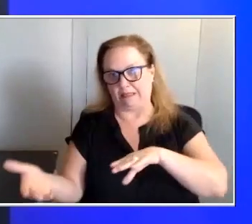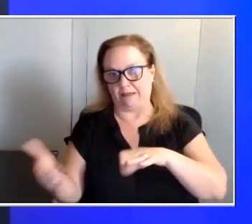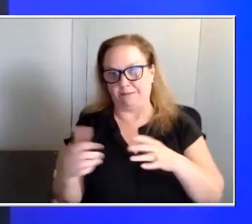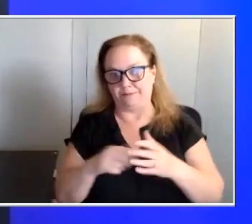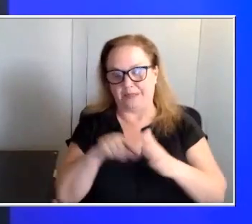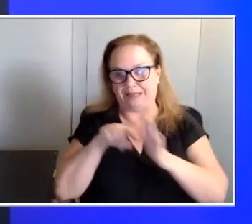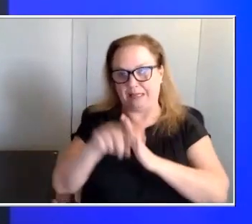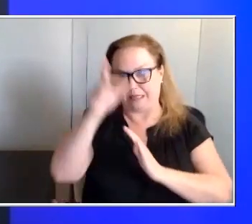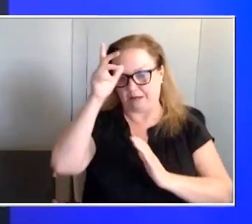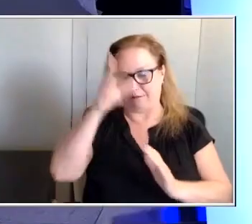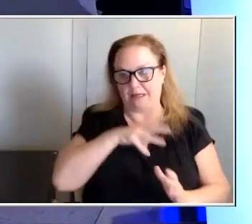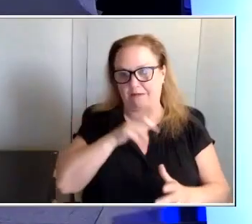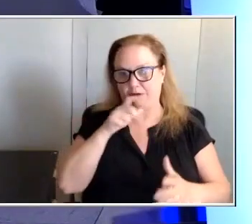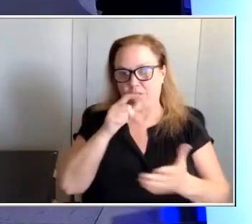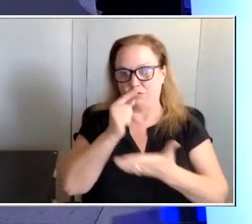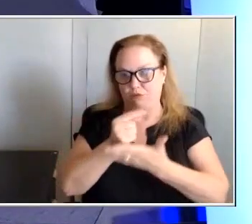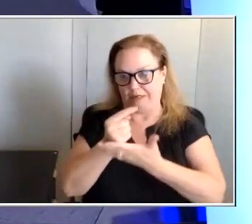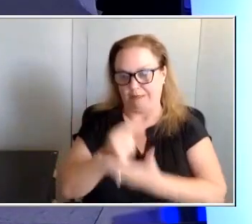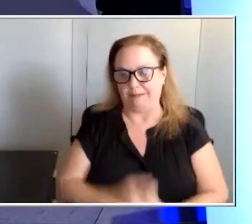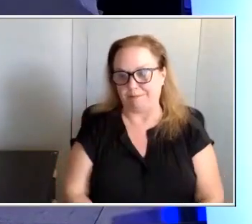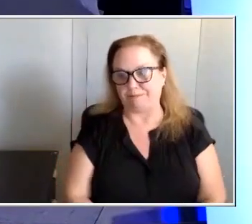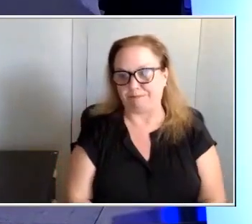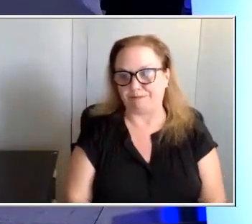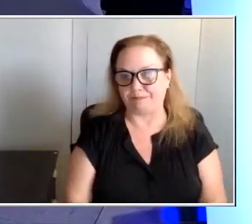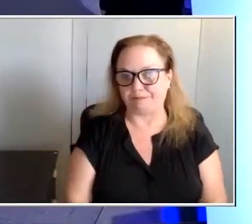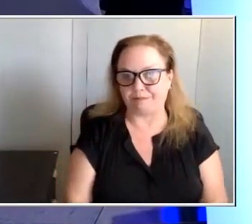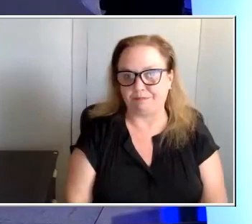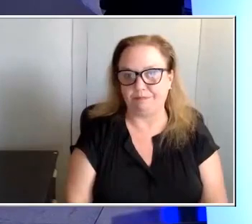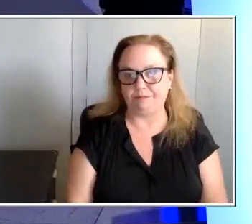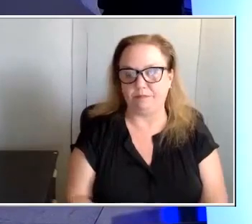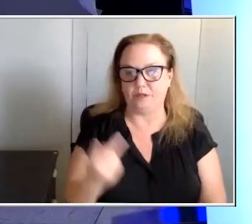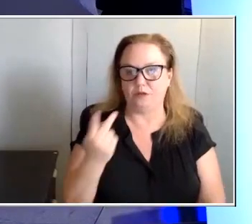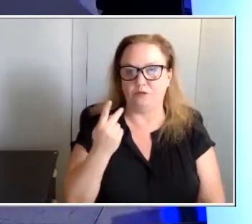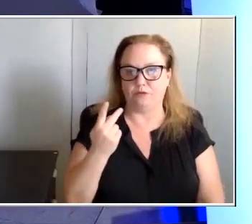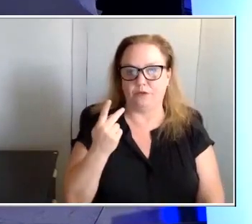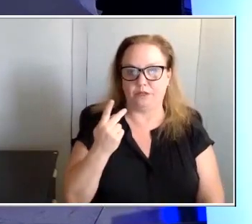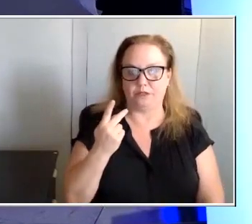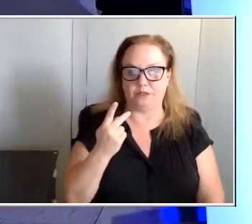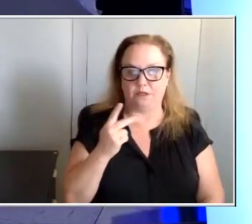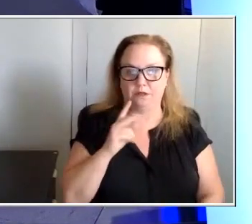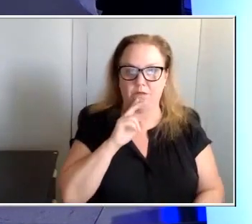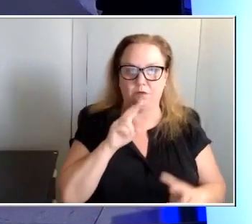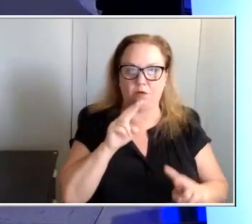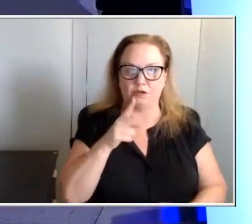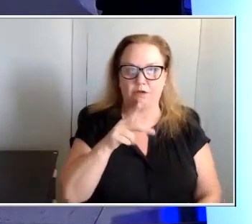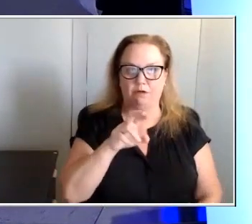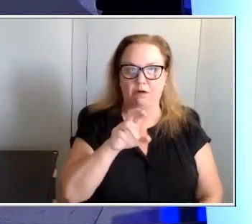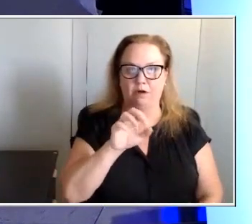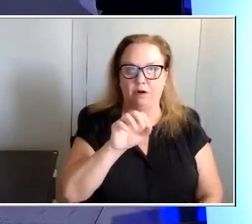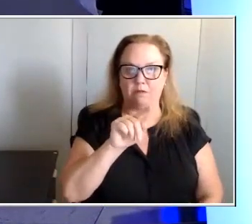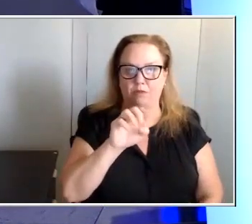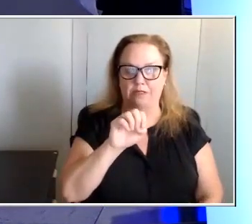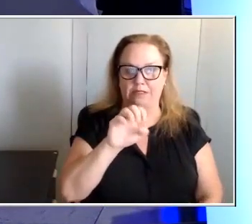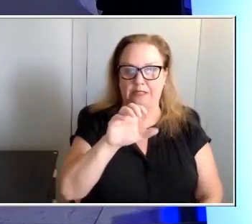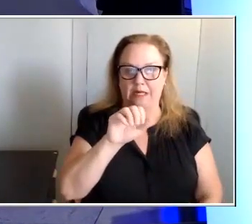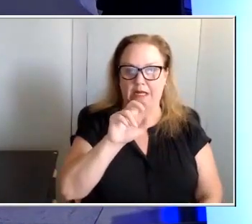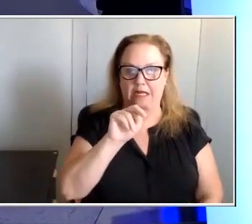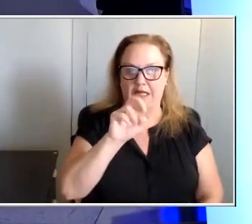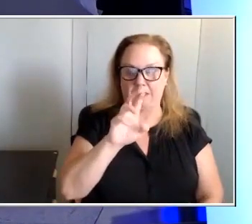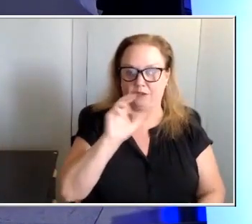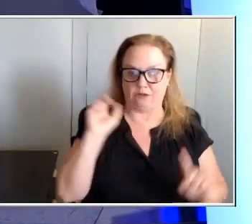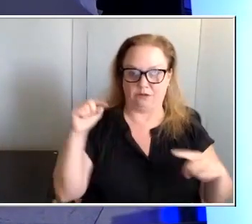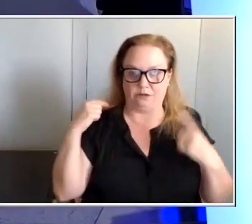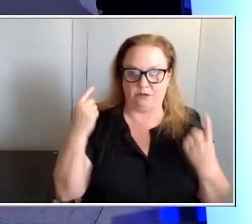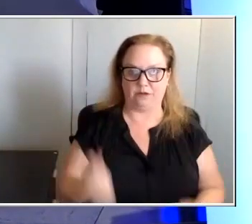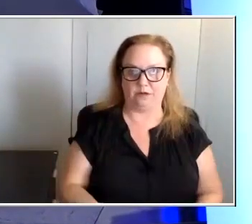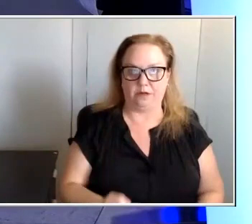left untreated. So you and I, we're watchfully waiting my prostate cancer and hoping that it's not a problem. And so far, so good. It's been about, I think, like